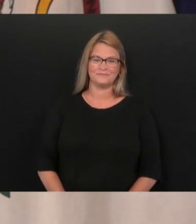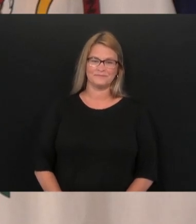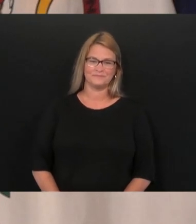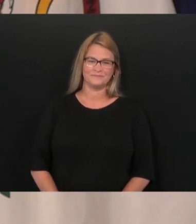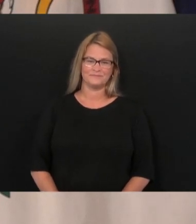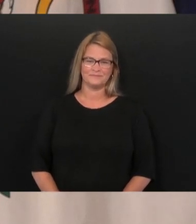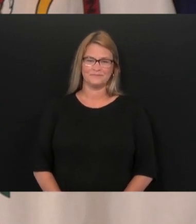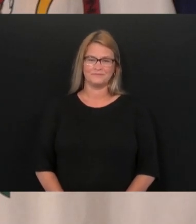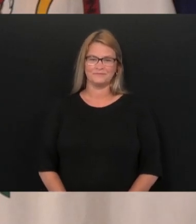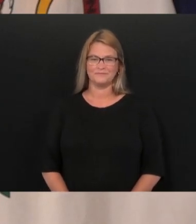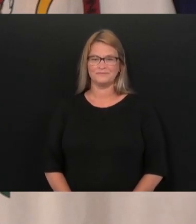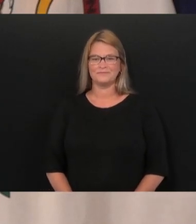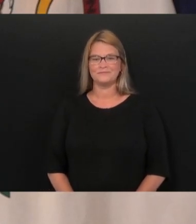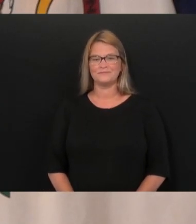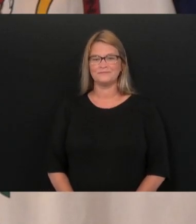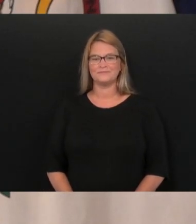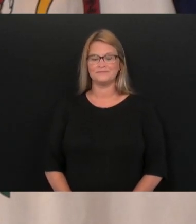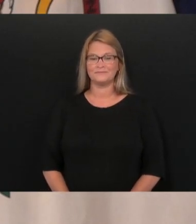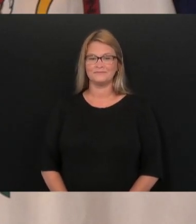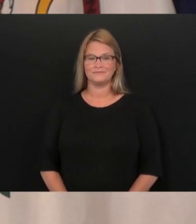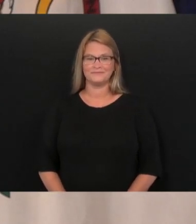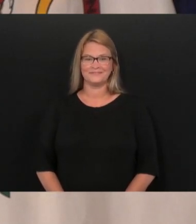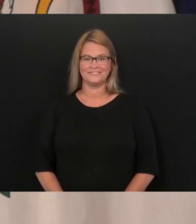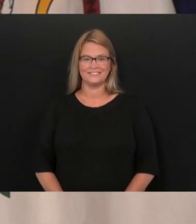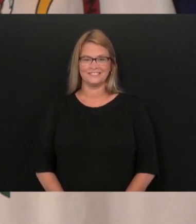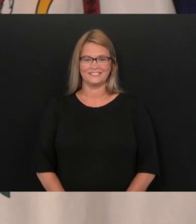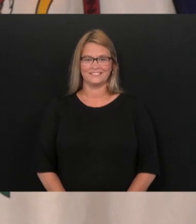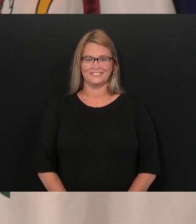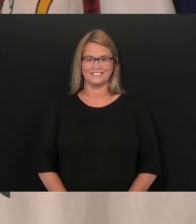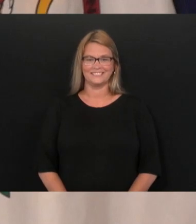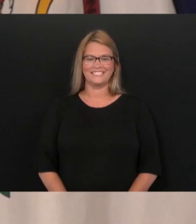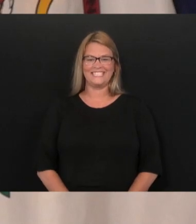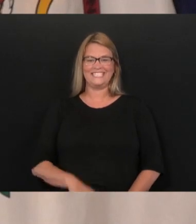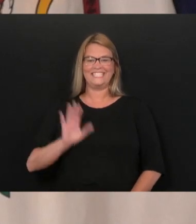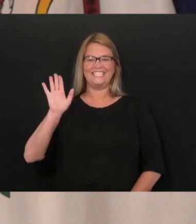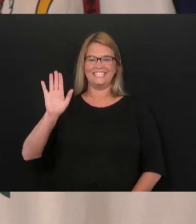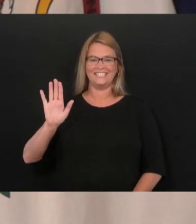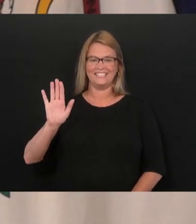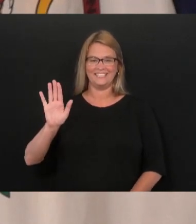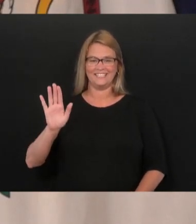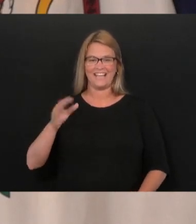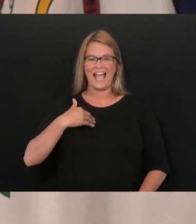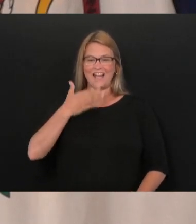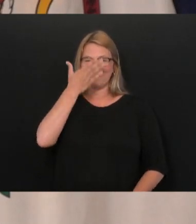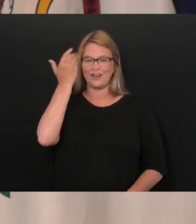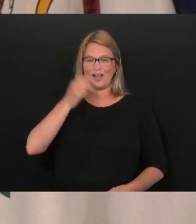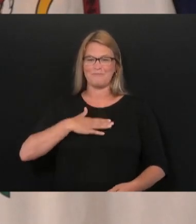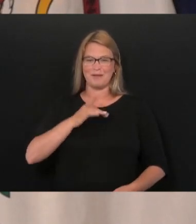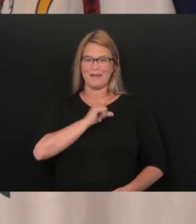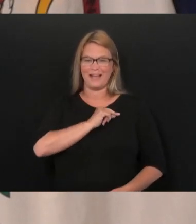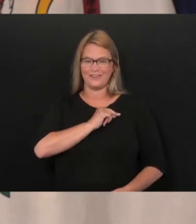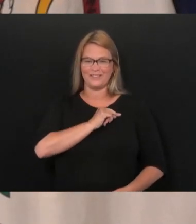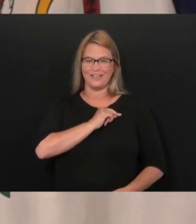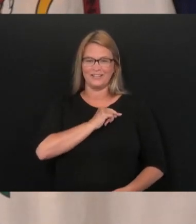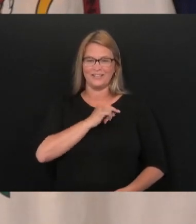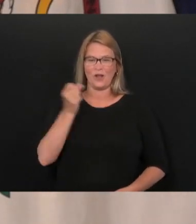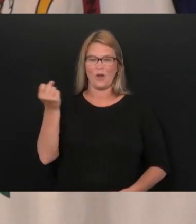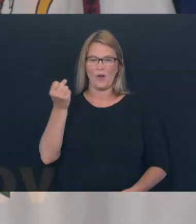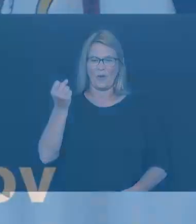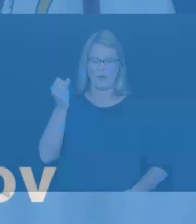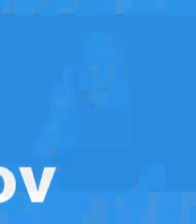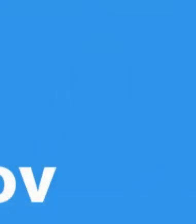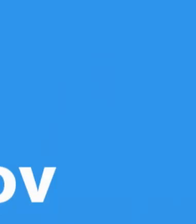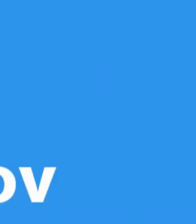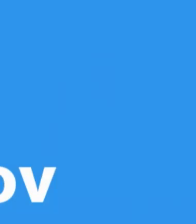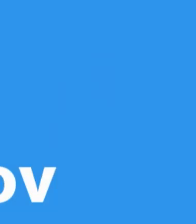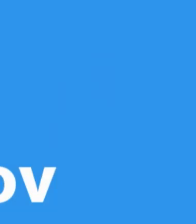Hello, everyone. Wait a minute. We're going to have to start all over. I don't have the mic on. Oh, it's here.